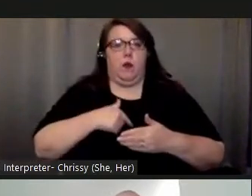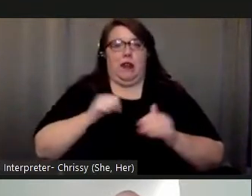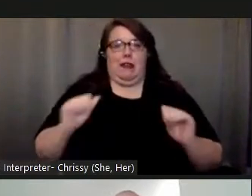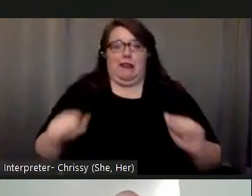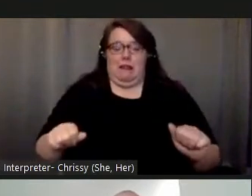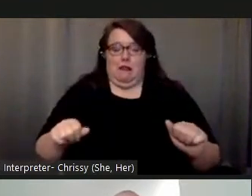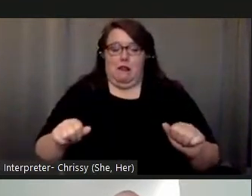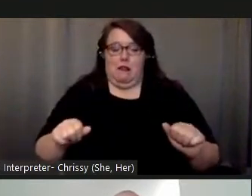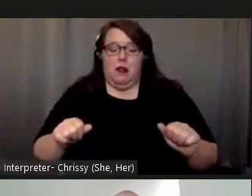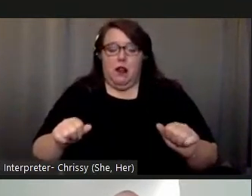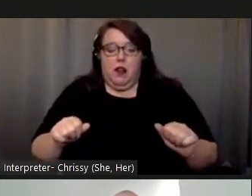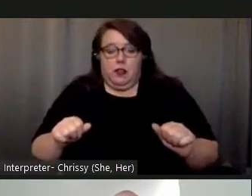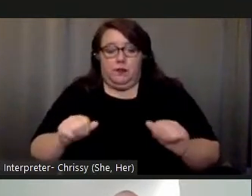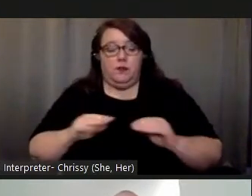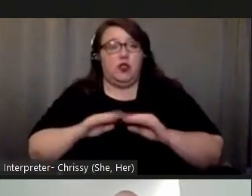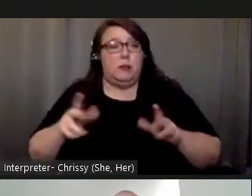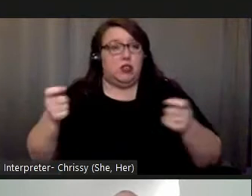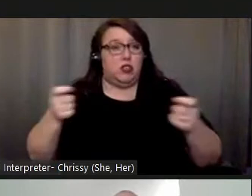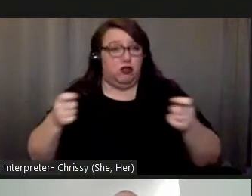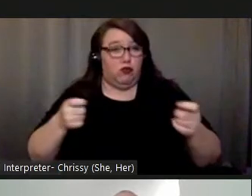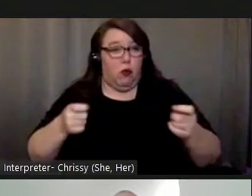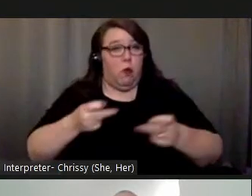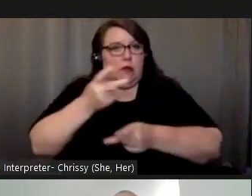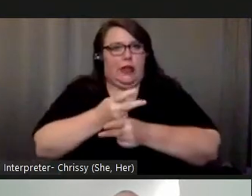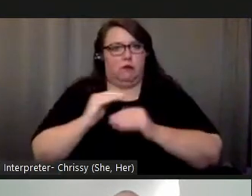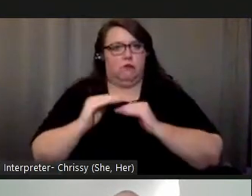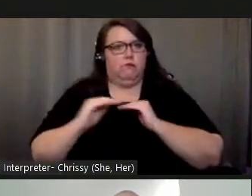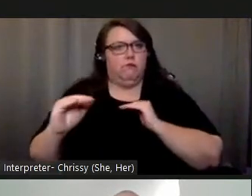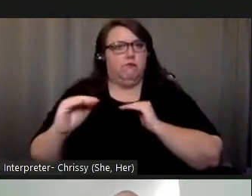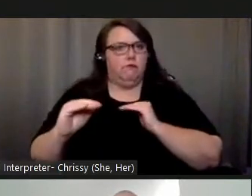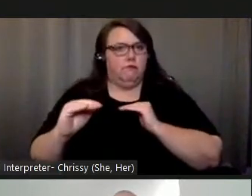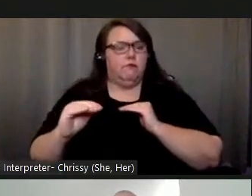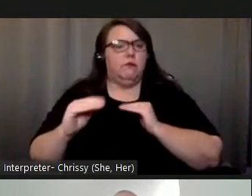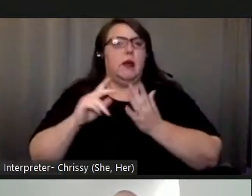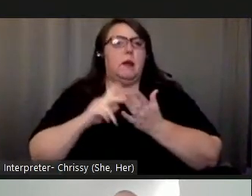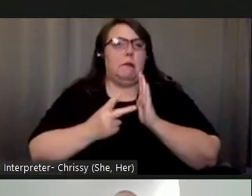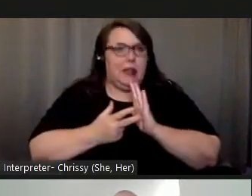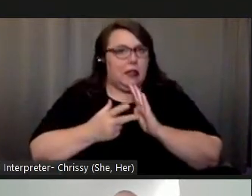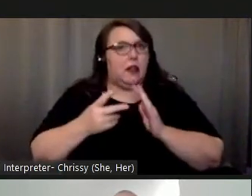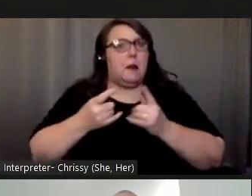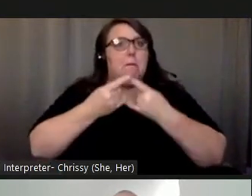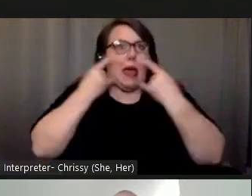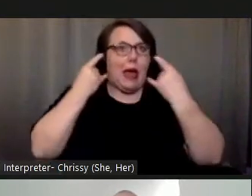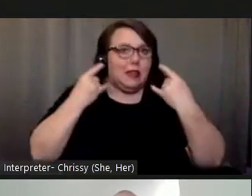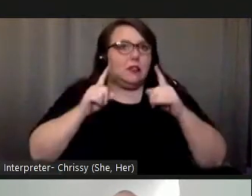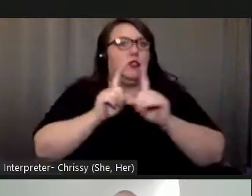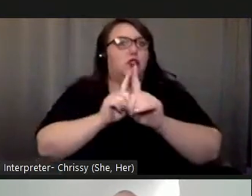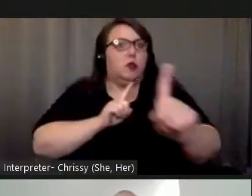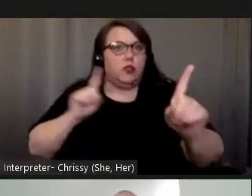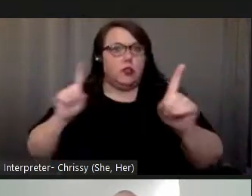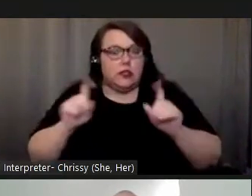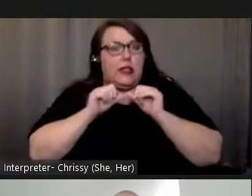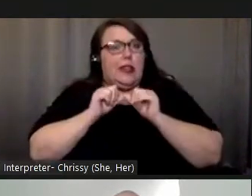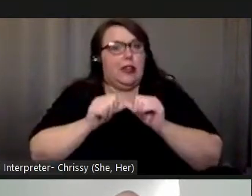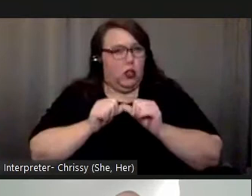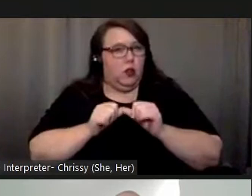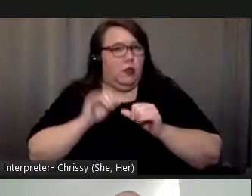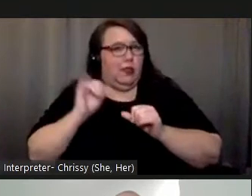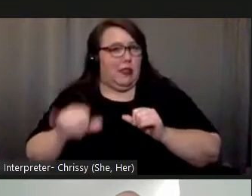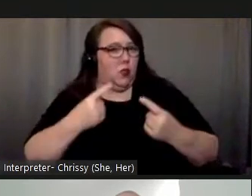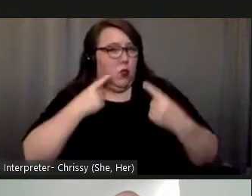of transmission control that we have right now, meaning the mask compliance we have right now, the social distancing practices that are working so